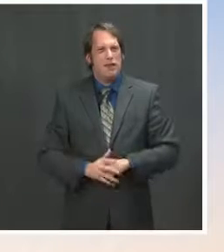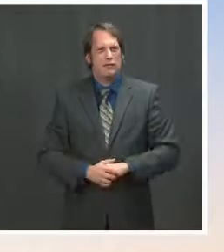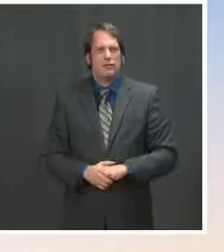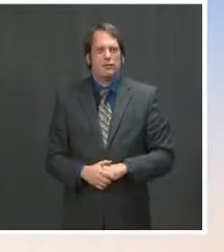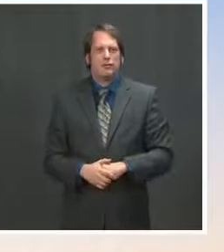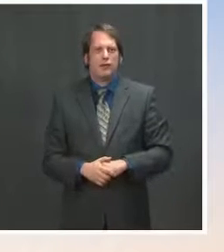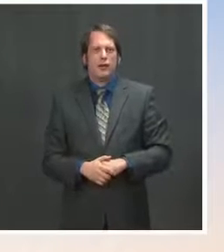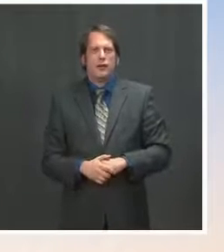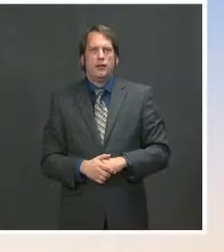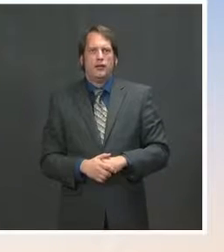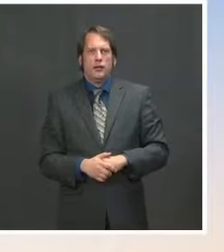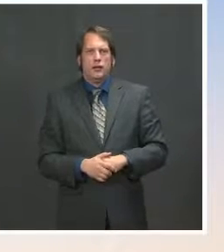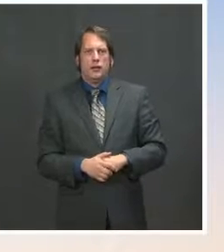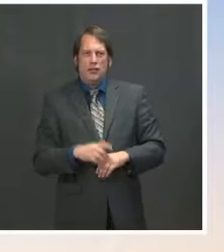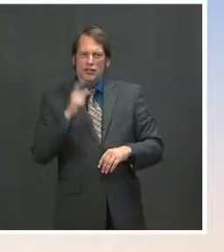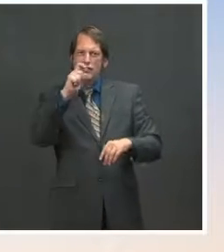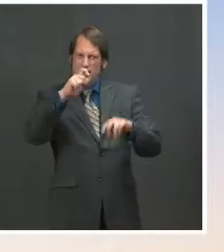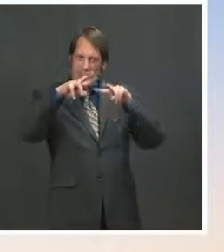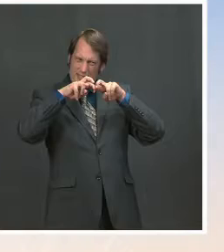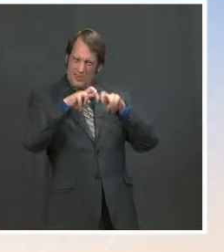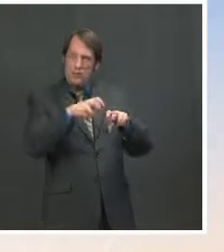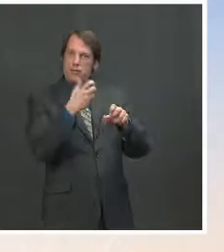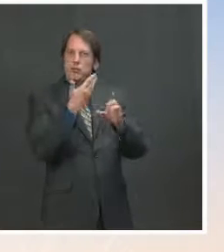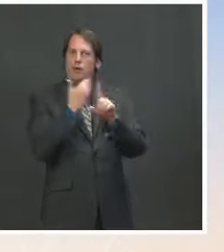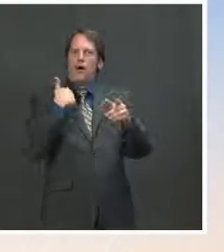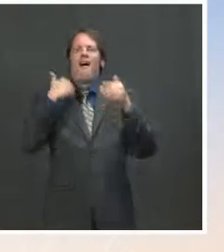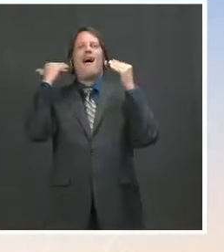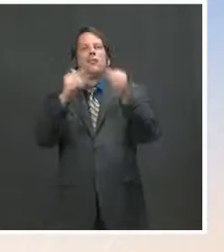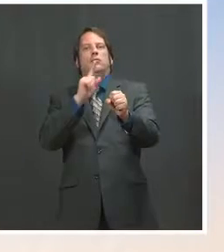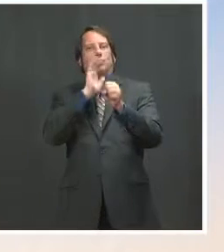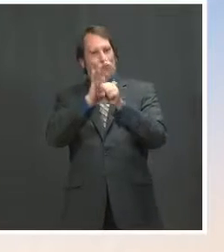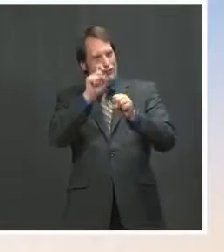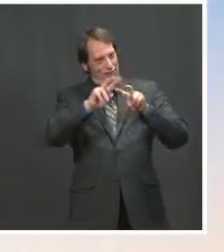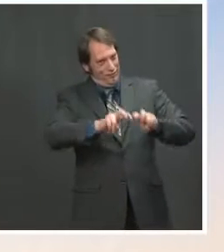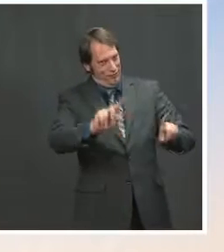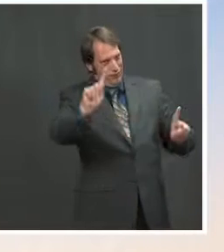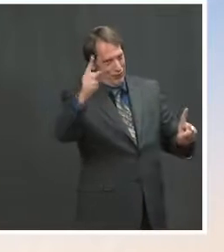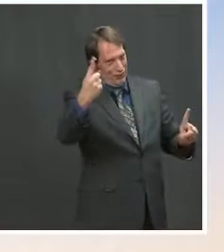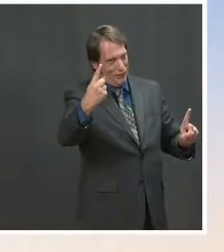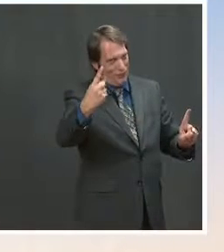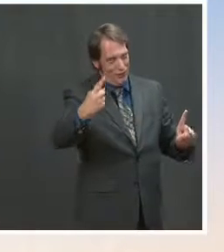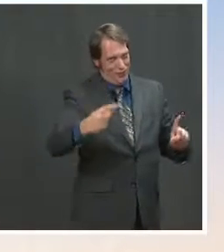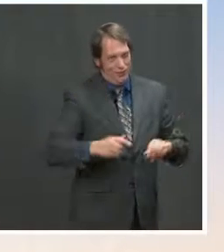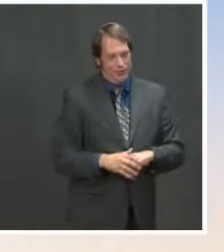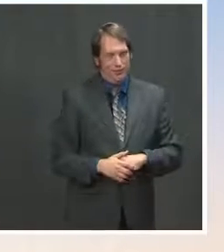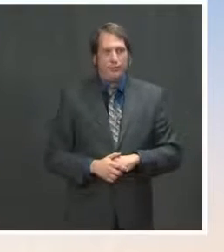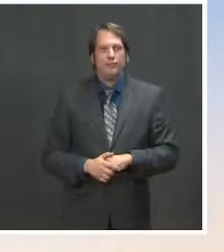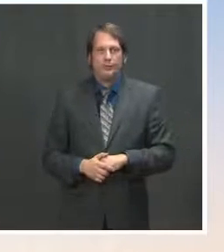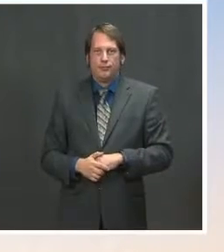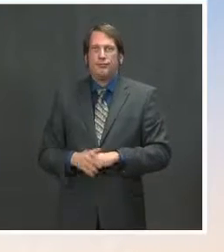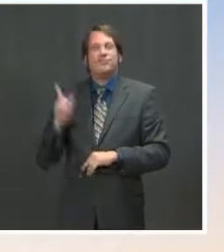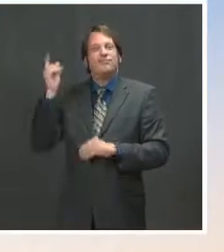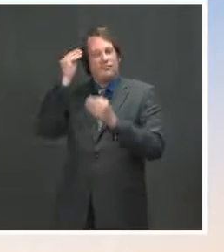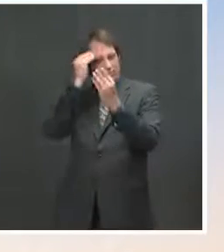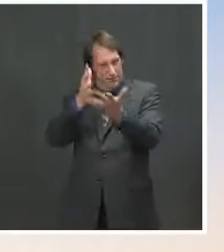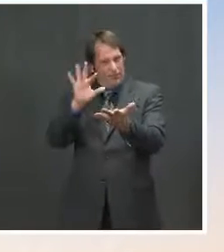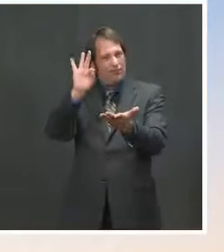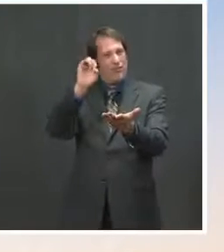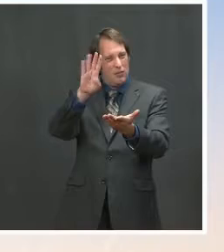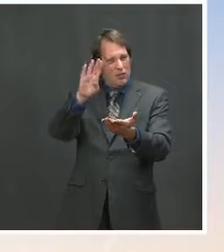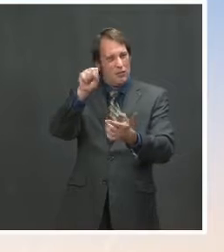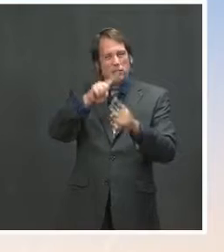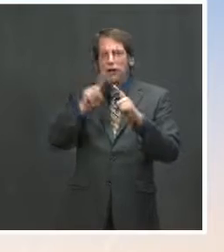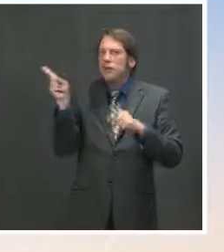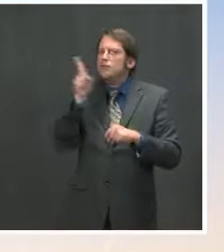the president made the announcement in early February, and he felt it was important to send the message to the world, which remains his view, that we are now a